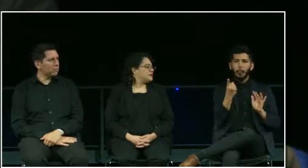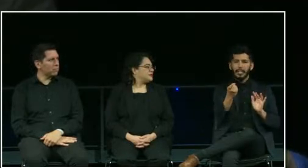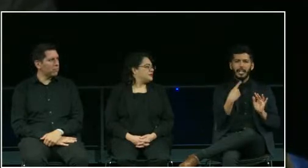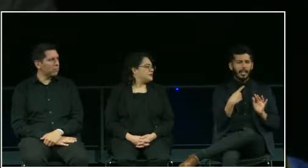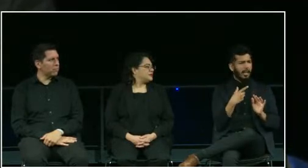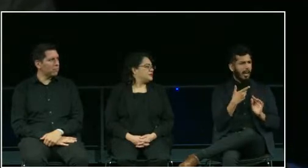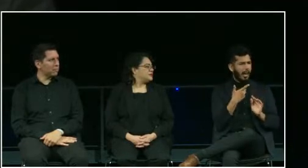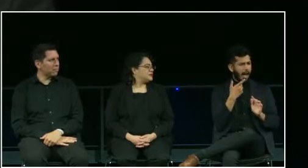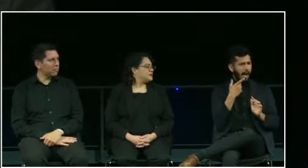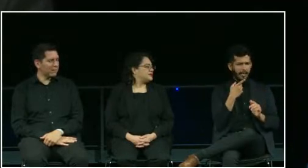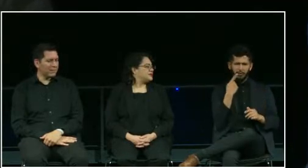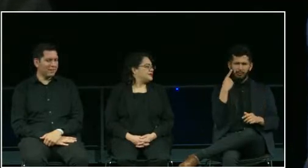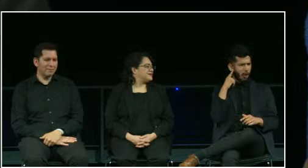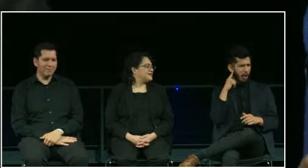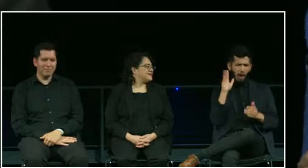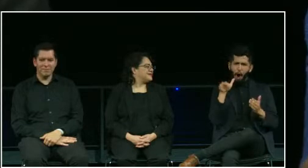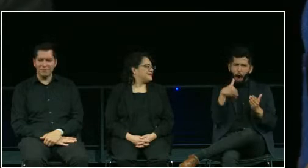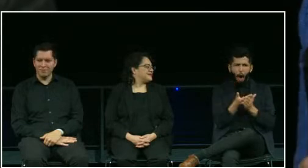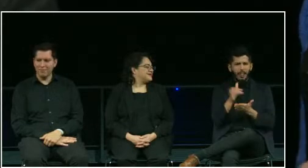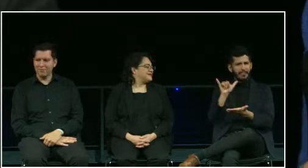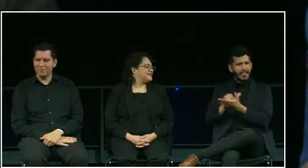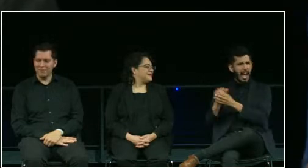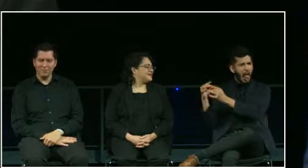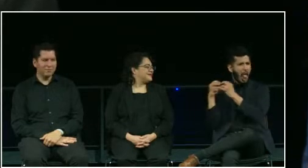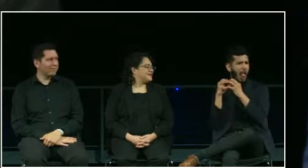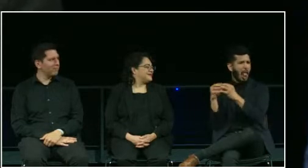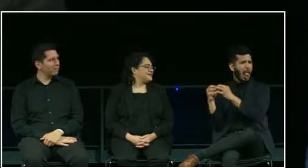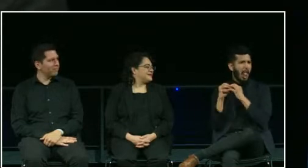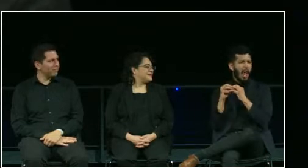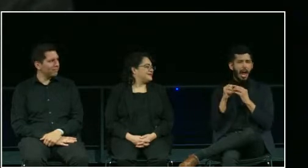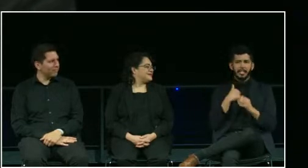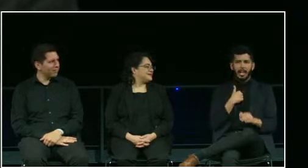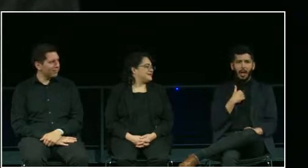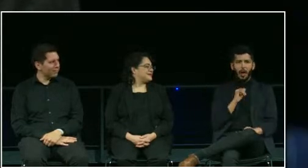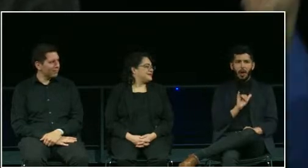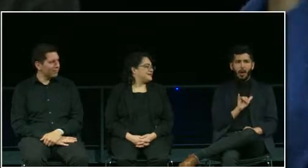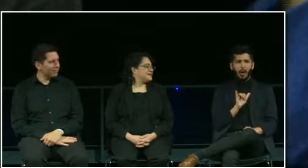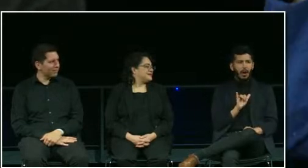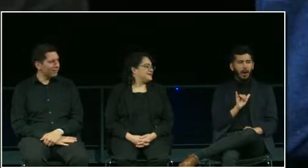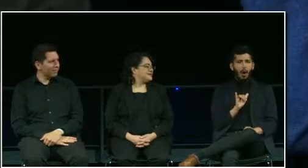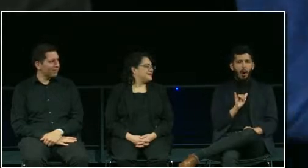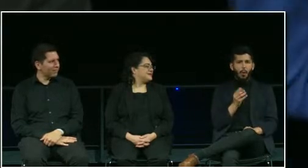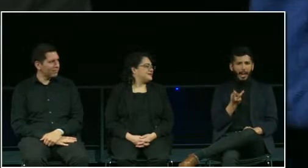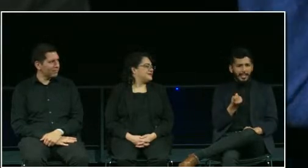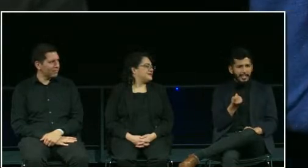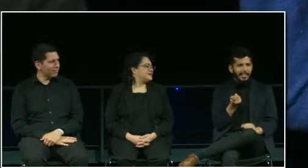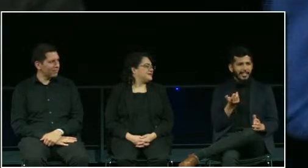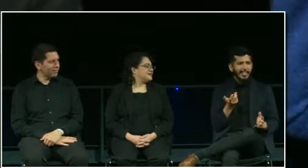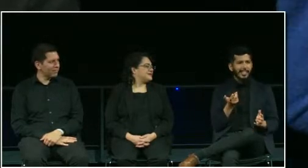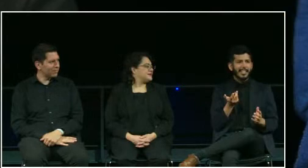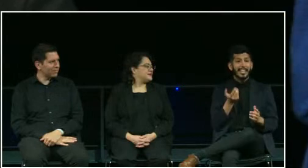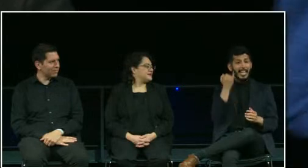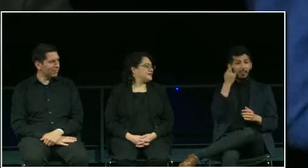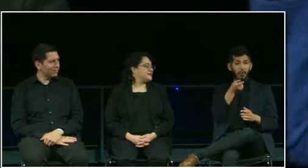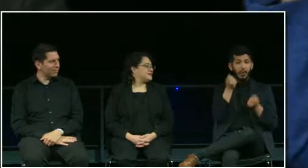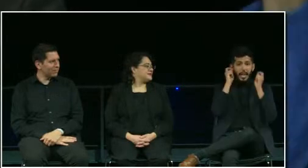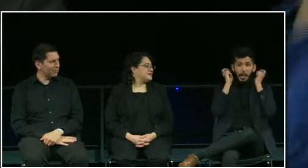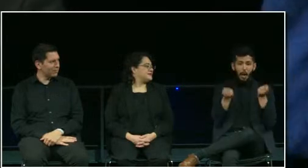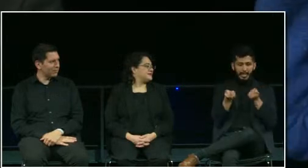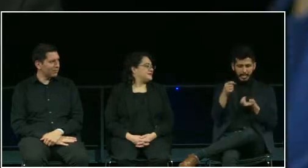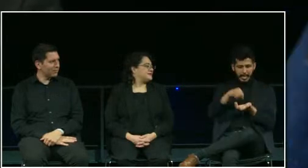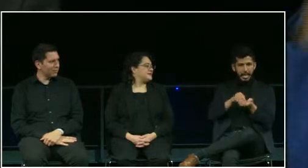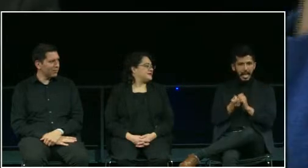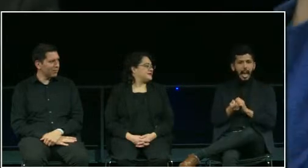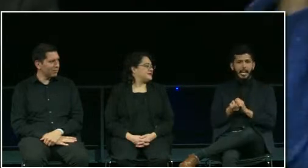we just heard all of that. And I was like, what? And apparently if you hold your AirPods in your hand real close to your